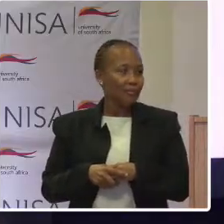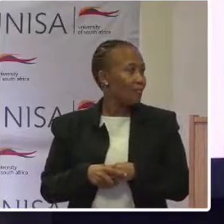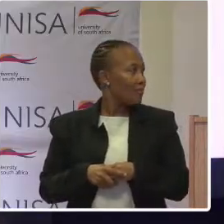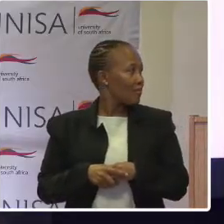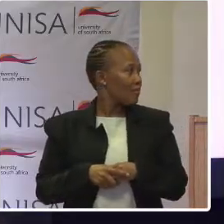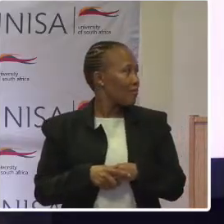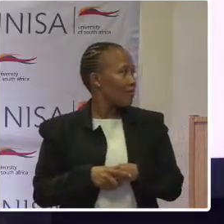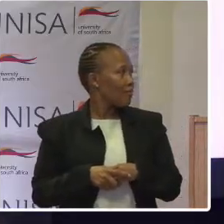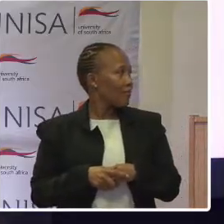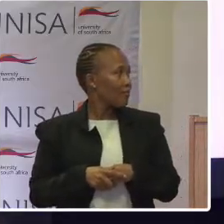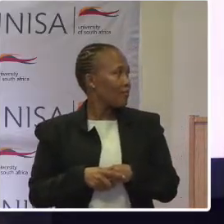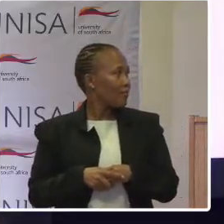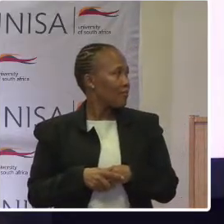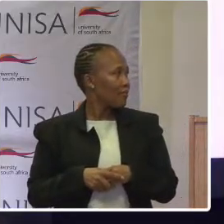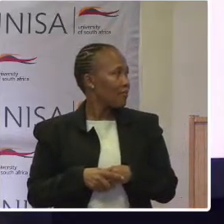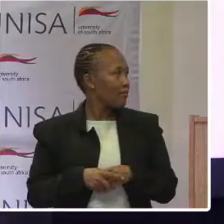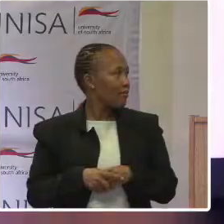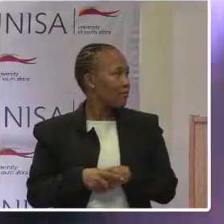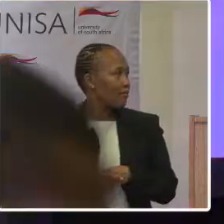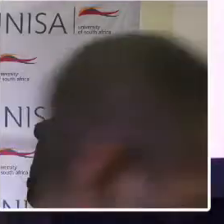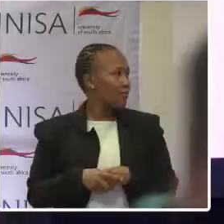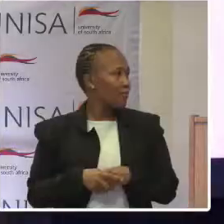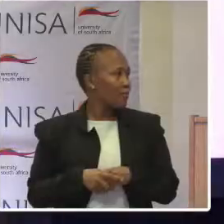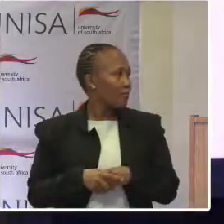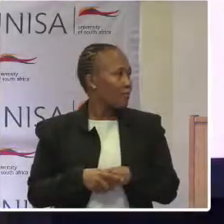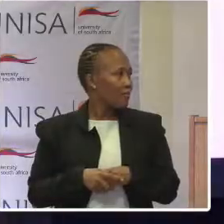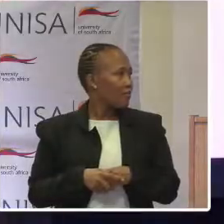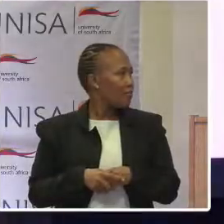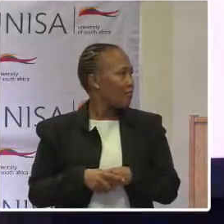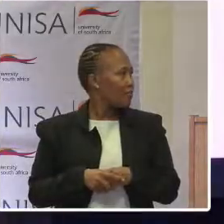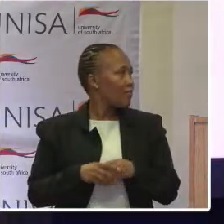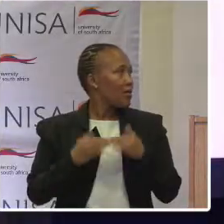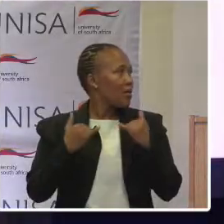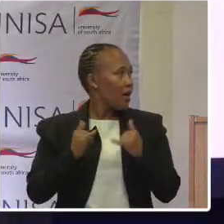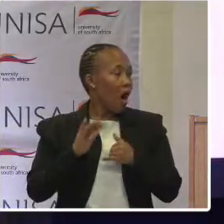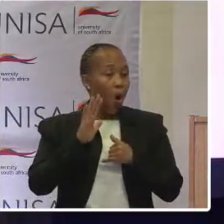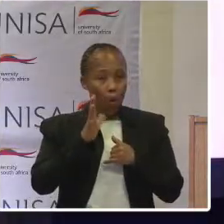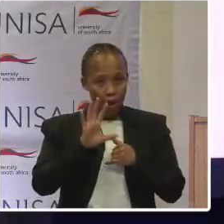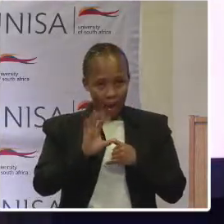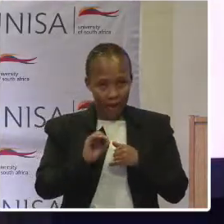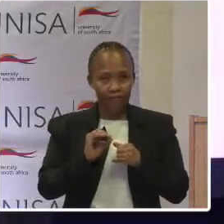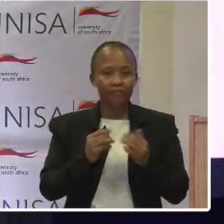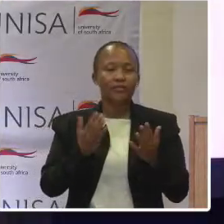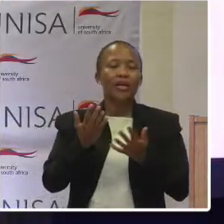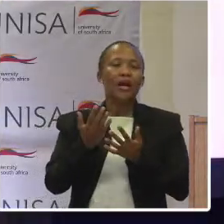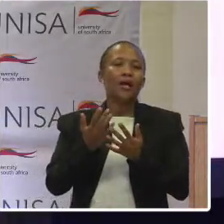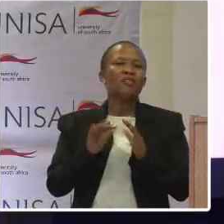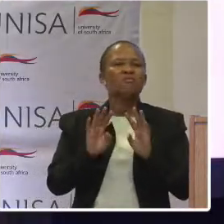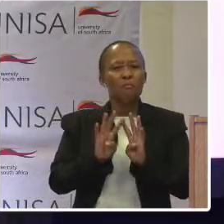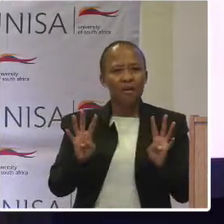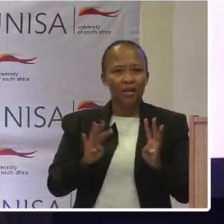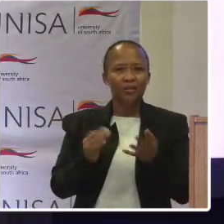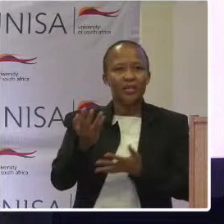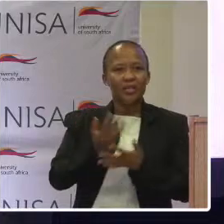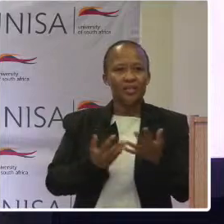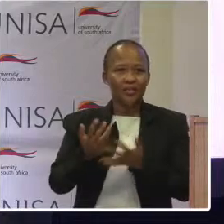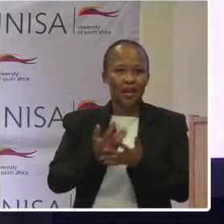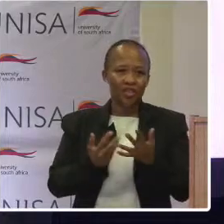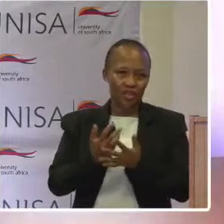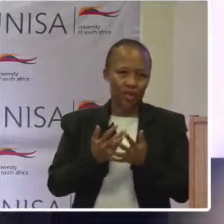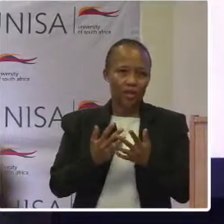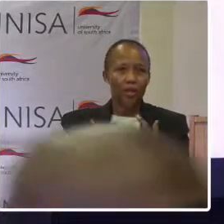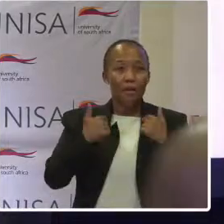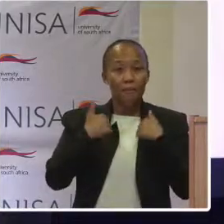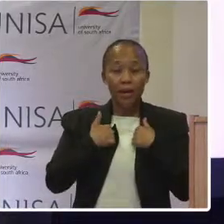No, just answer me that, riddle me that. I don't have enough time. We're going to have a panel discussion, but what if I were to tell you? And I'm not